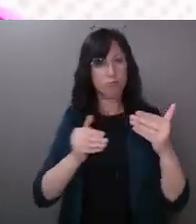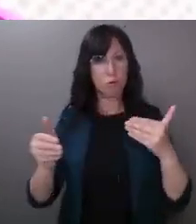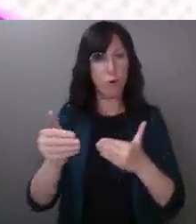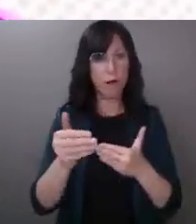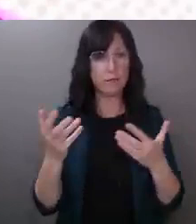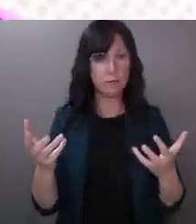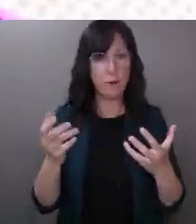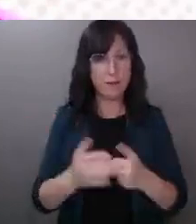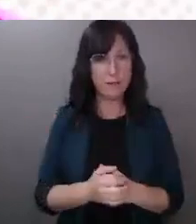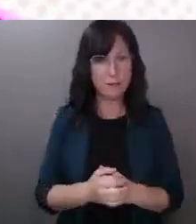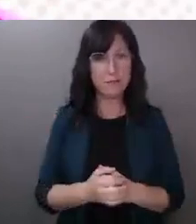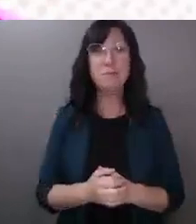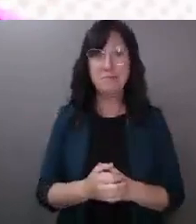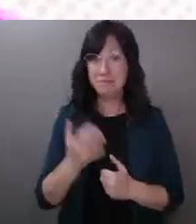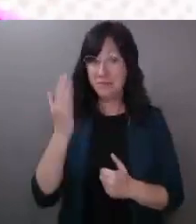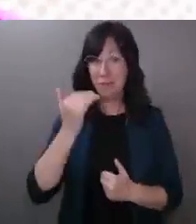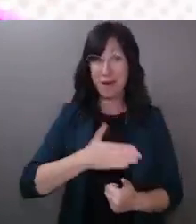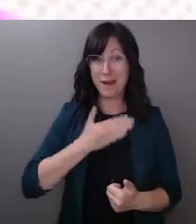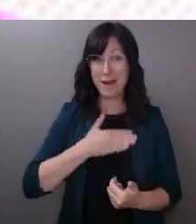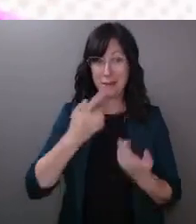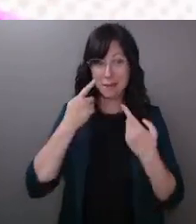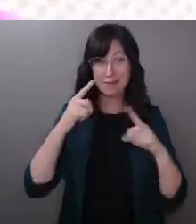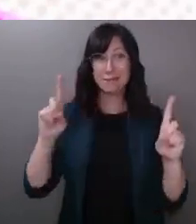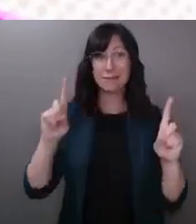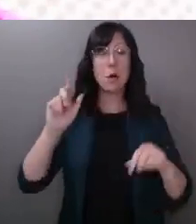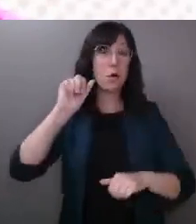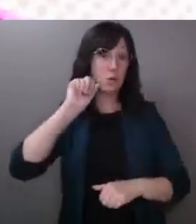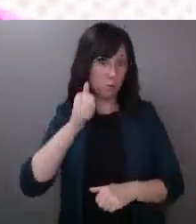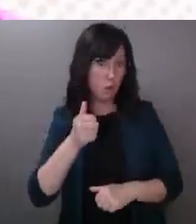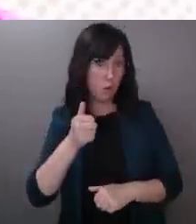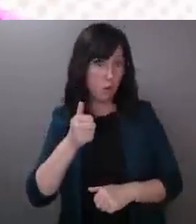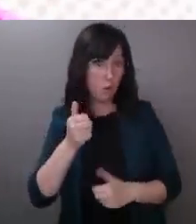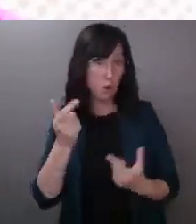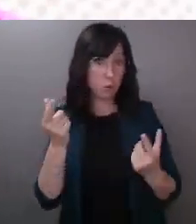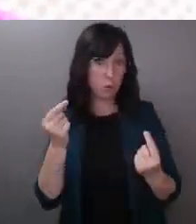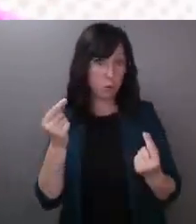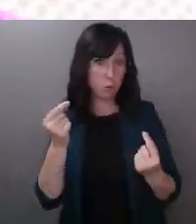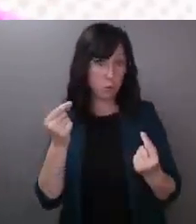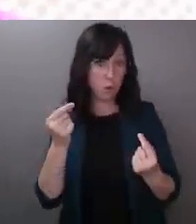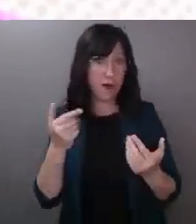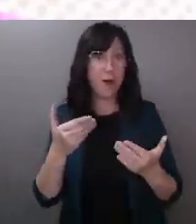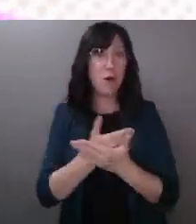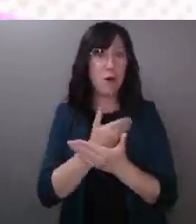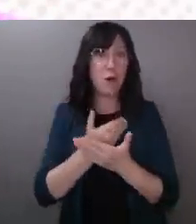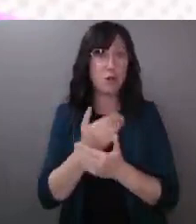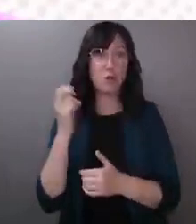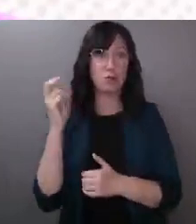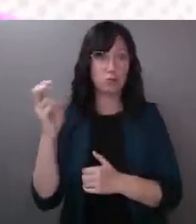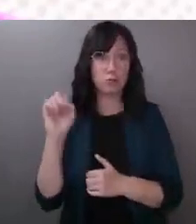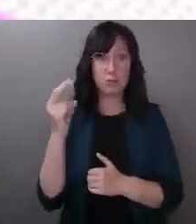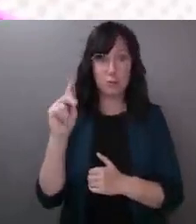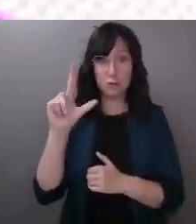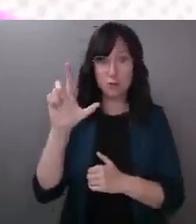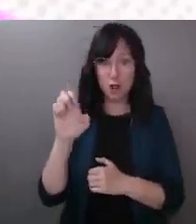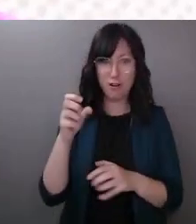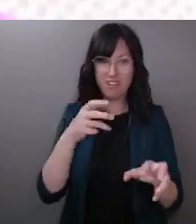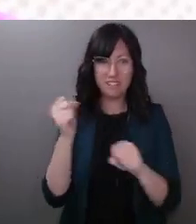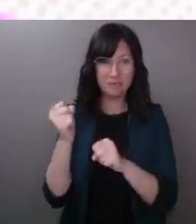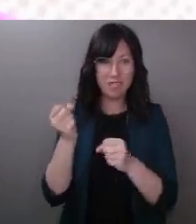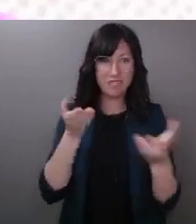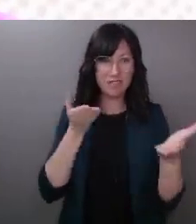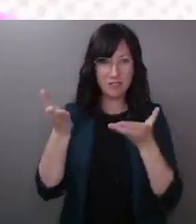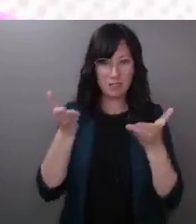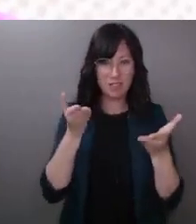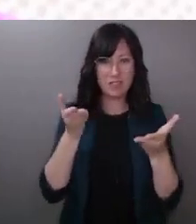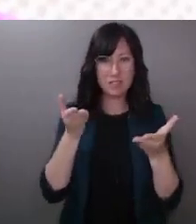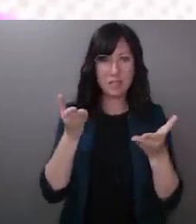That's why I'm very happy to tell you that this is why tomorrow we will be starting a new Shuttle Express service. We heard from